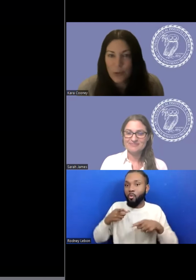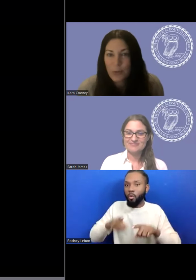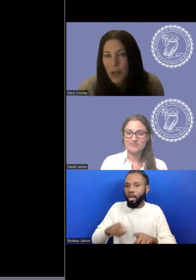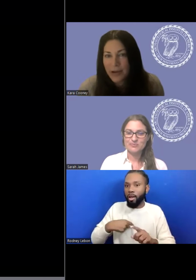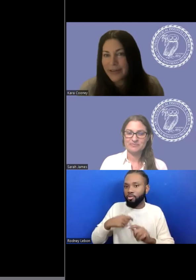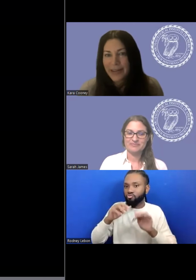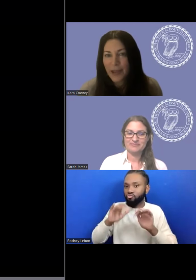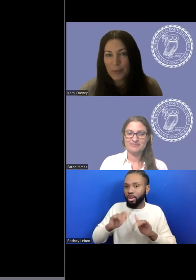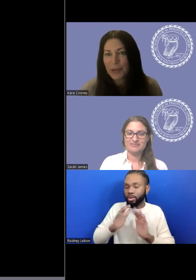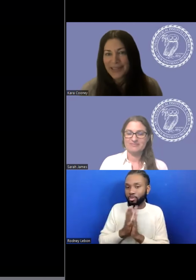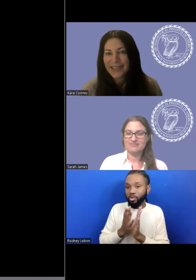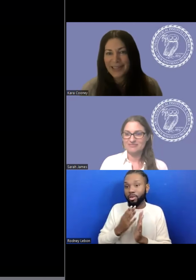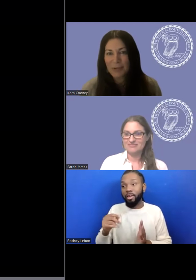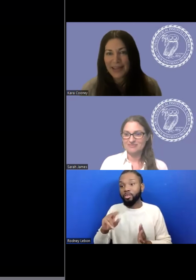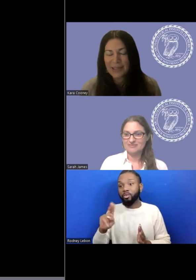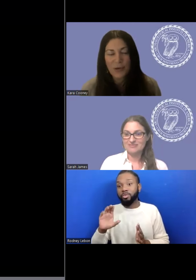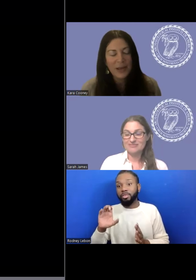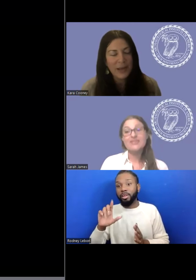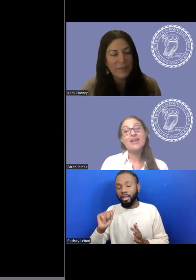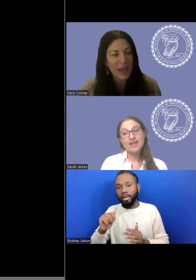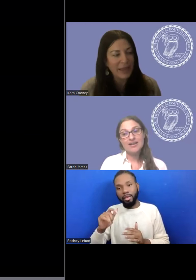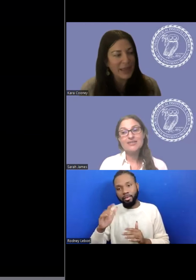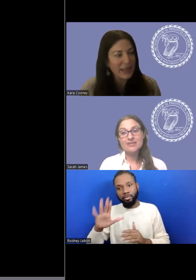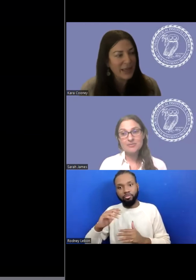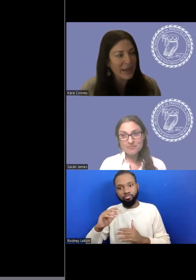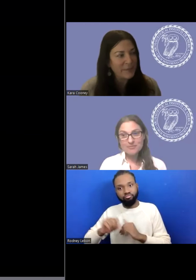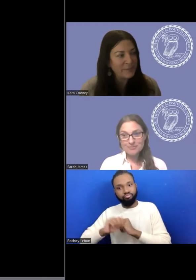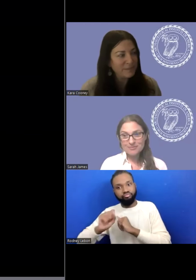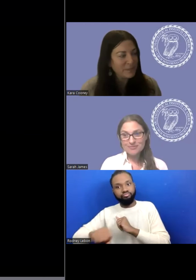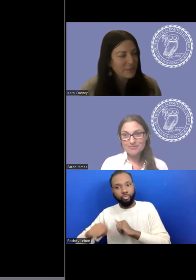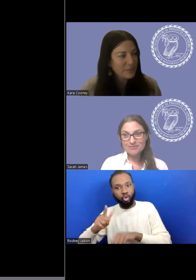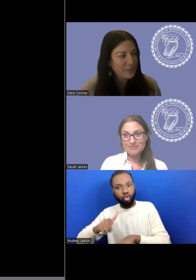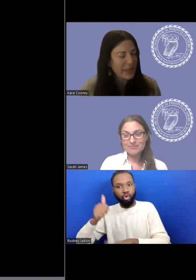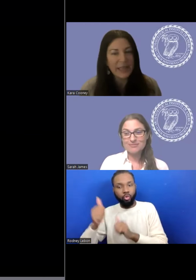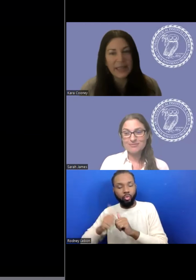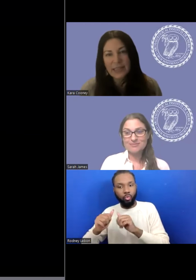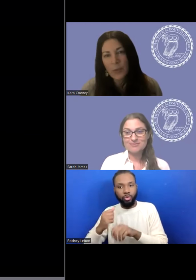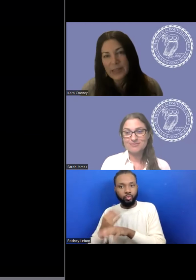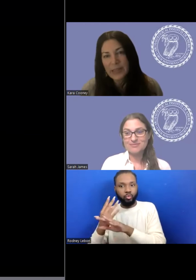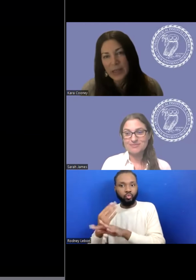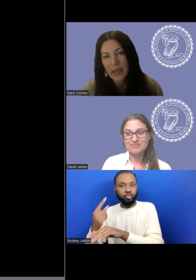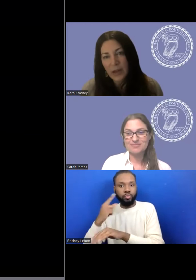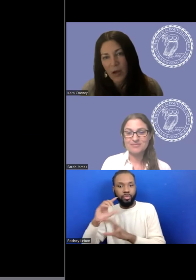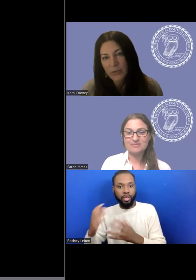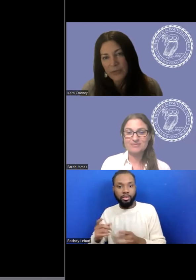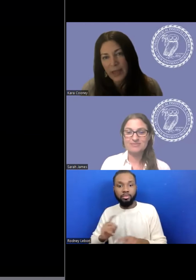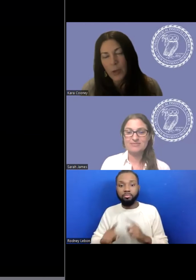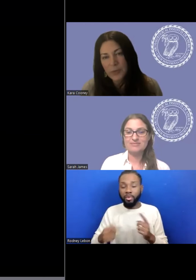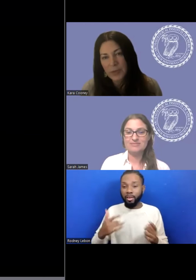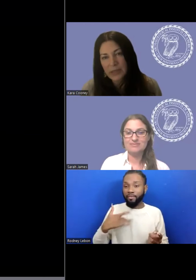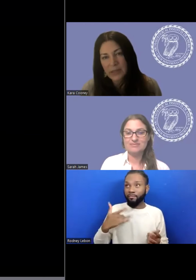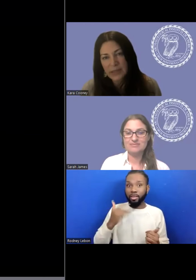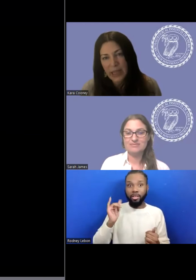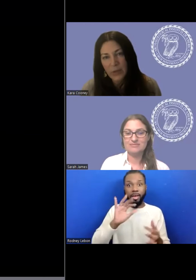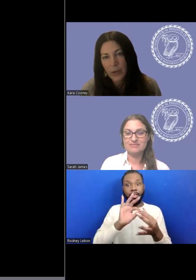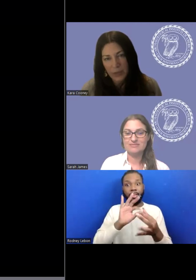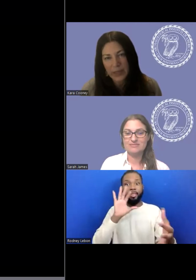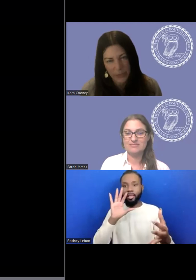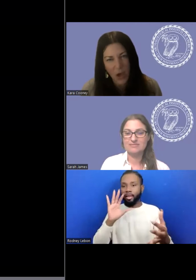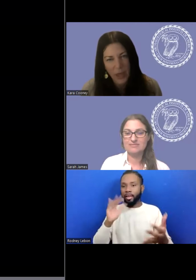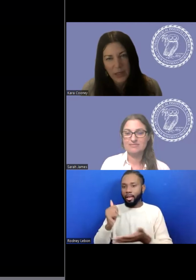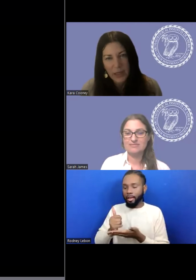UCLA Zoomed longer than other places, right? So I think in some ways being cut off helped me to say